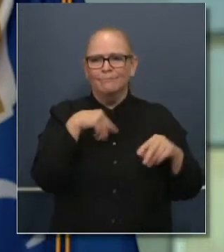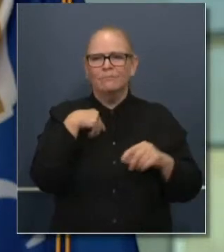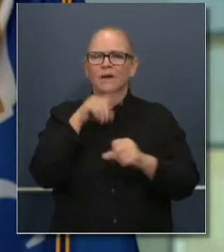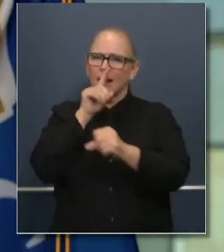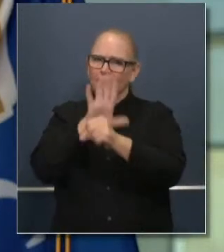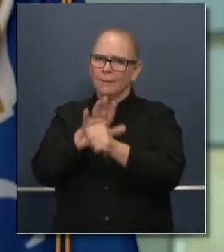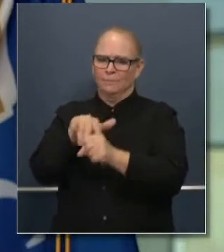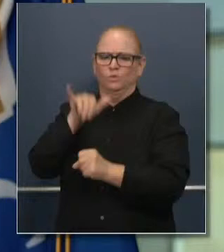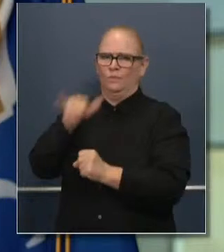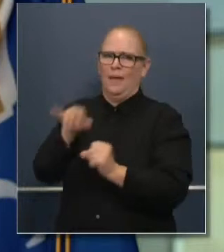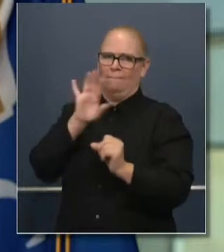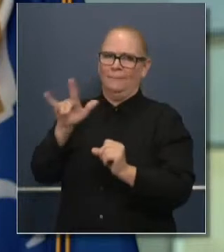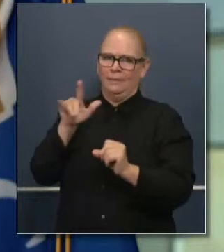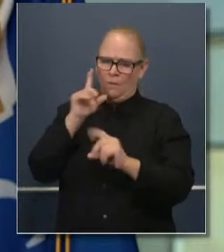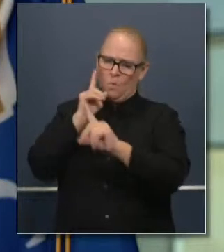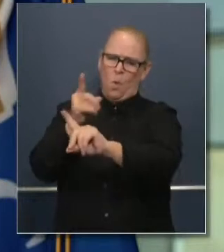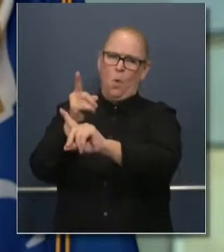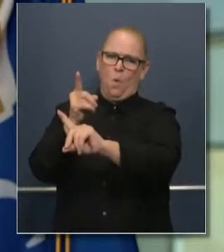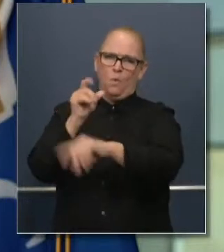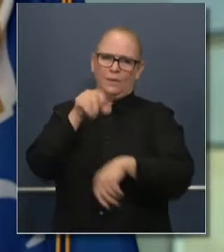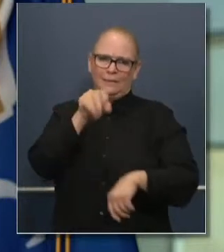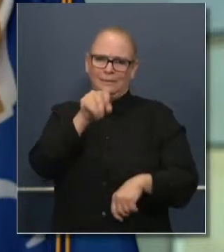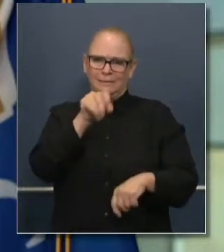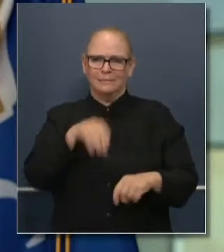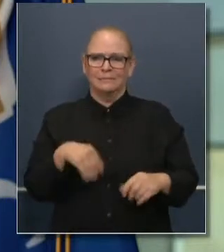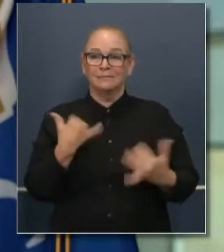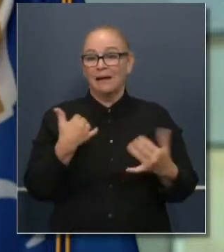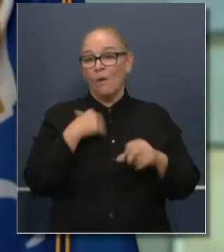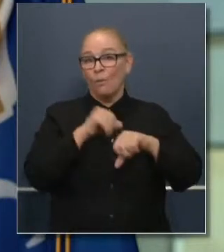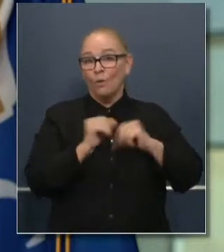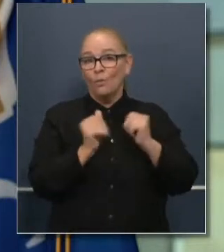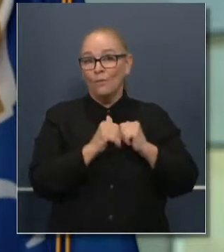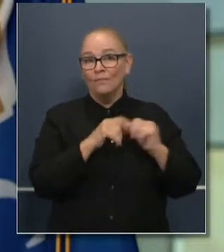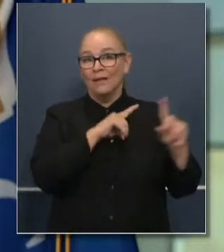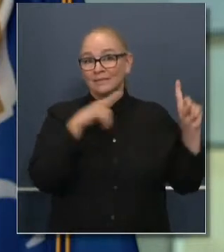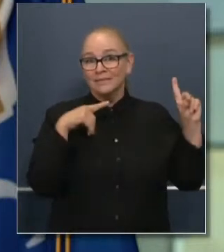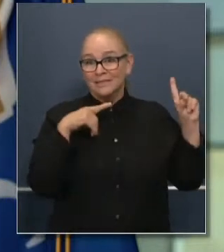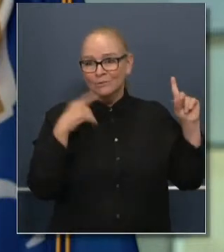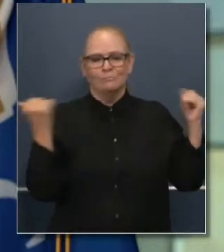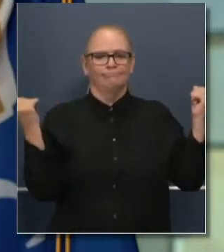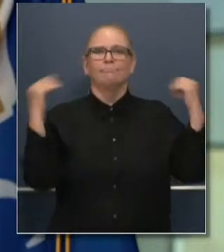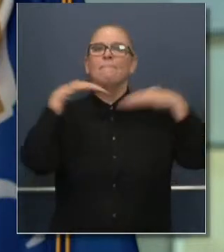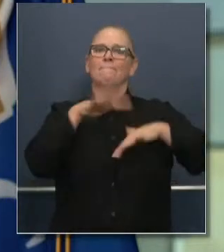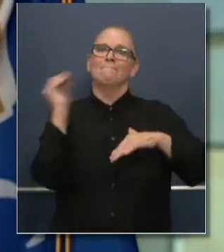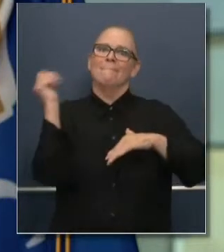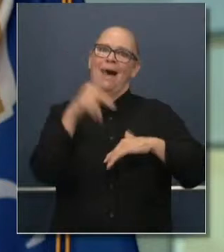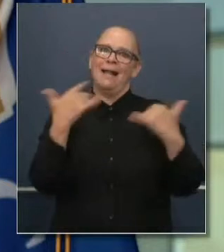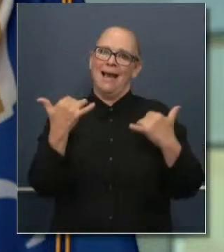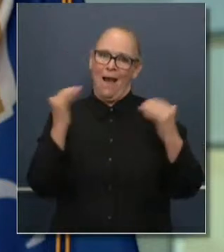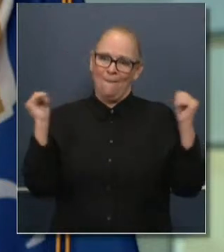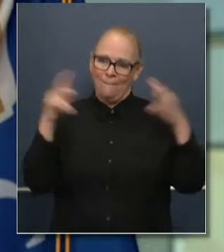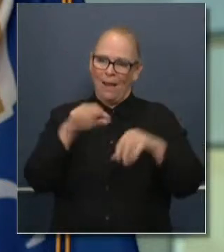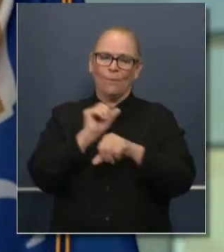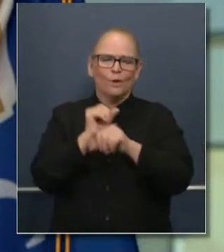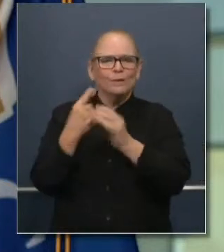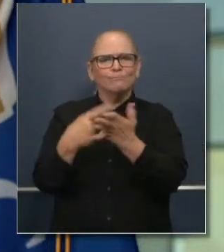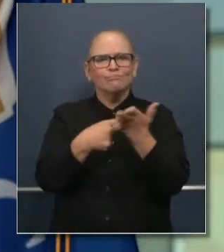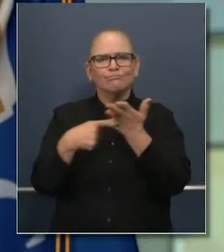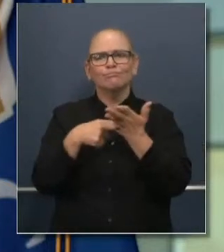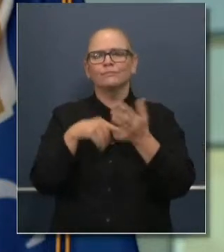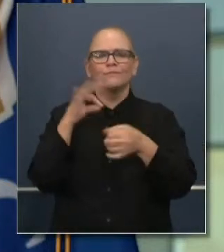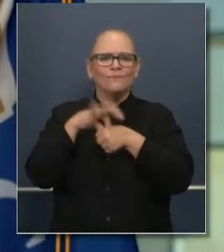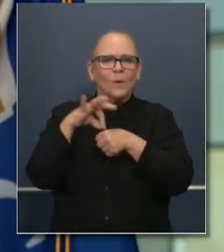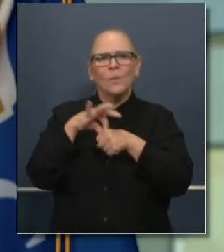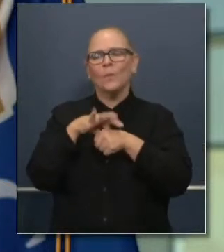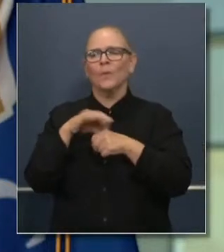we are engaged. The legislature's back in session, and we are working in real time, and we're working against that clock, that